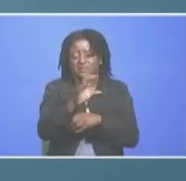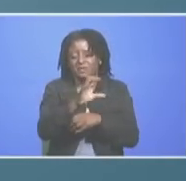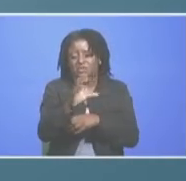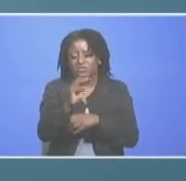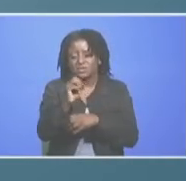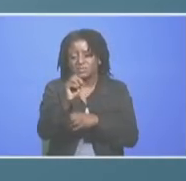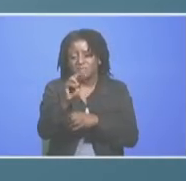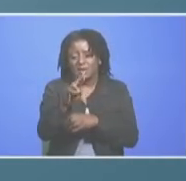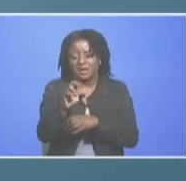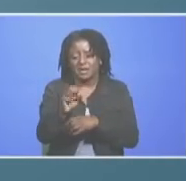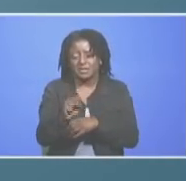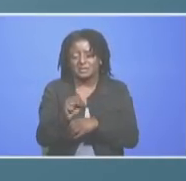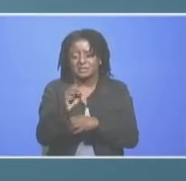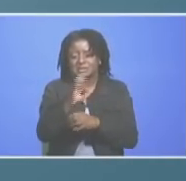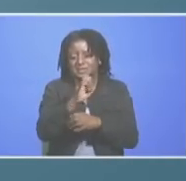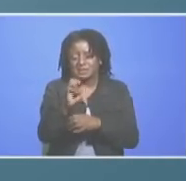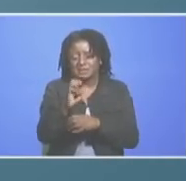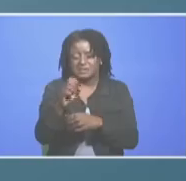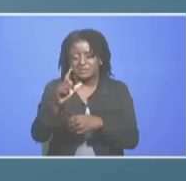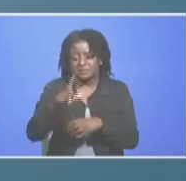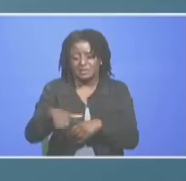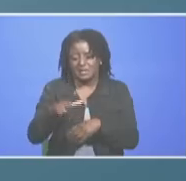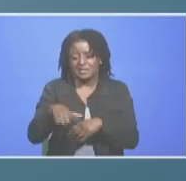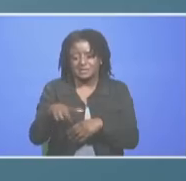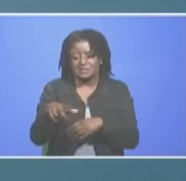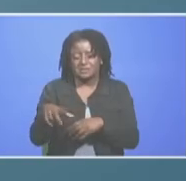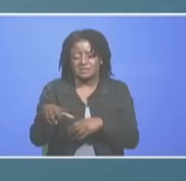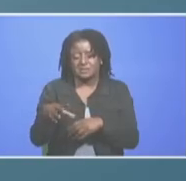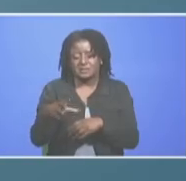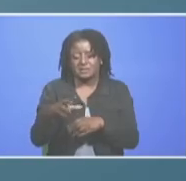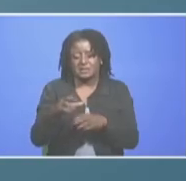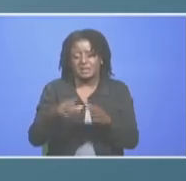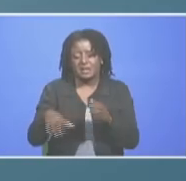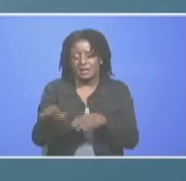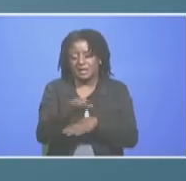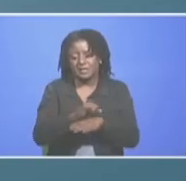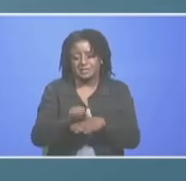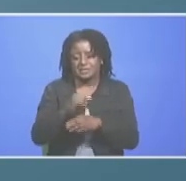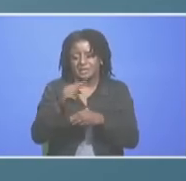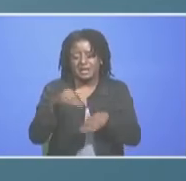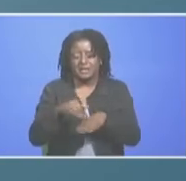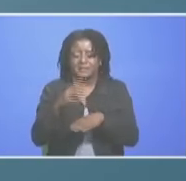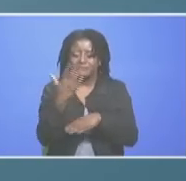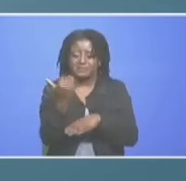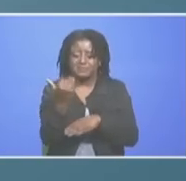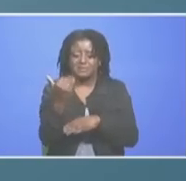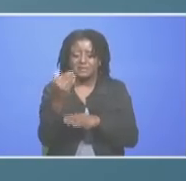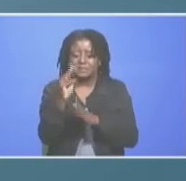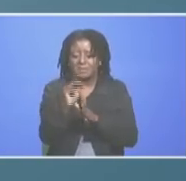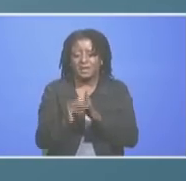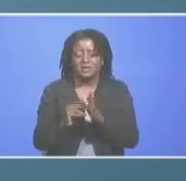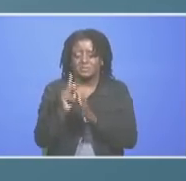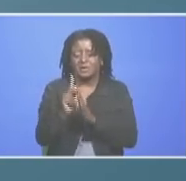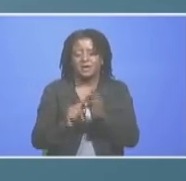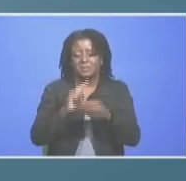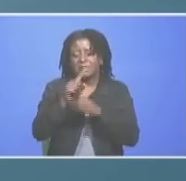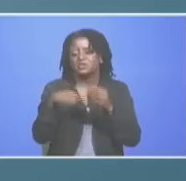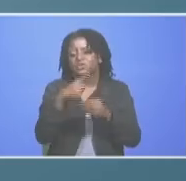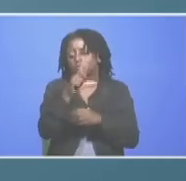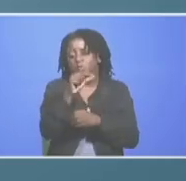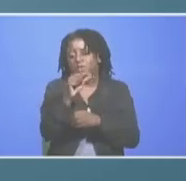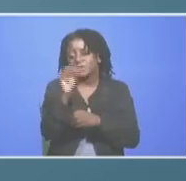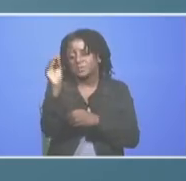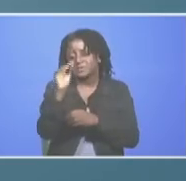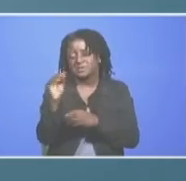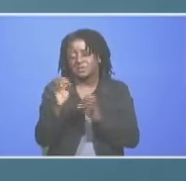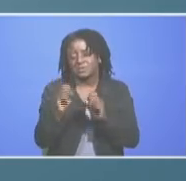Angeles, moving towards the west quite nicely, around 15 miles per hour, and it has about a 20% chance of developing over the